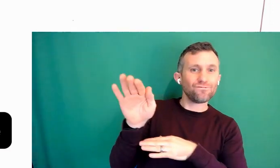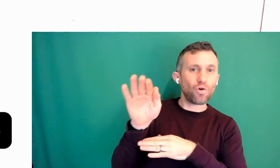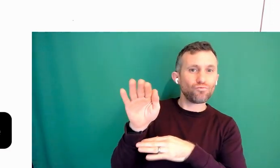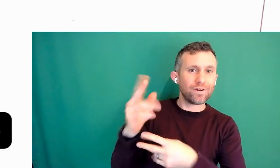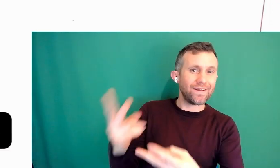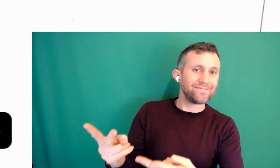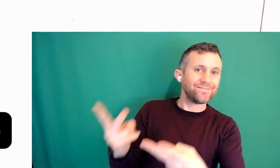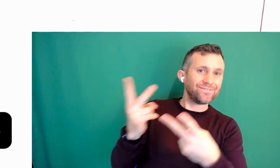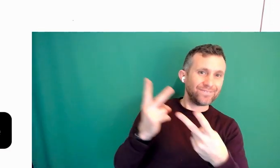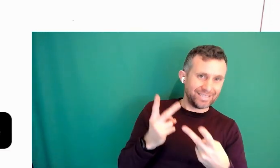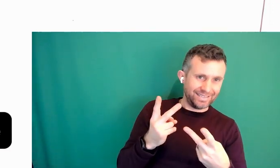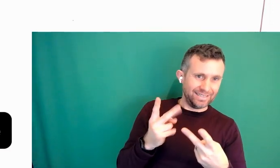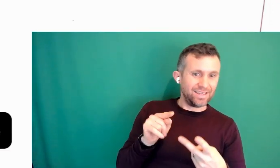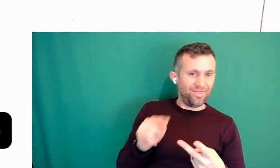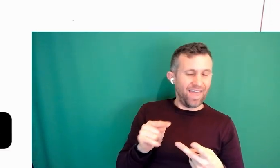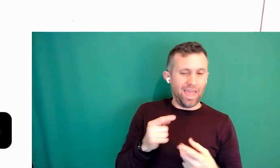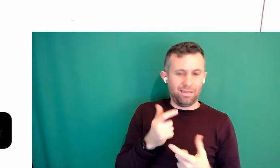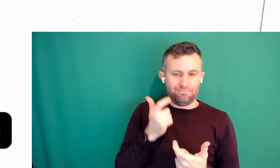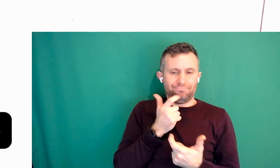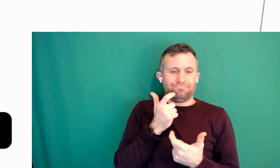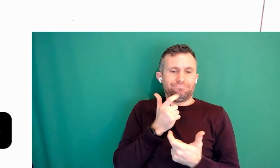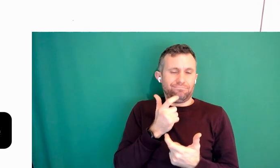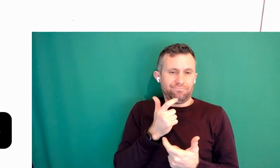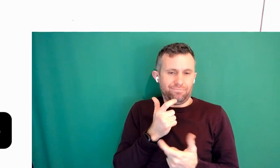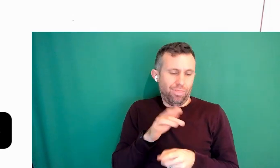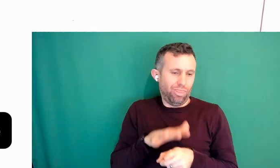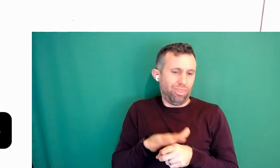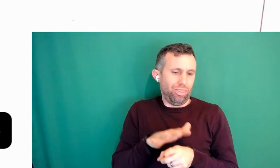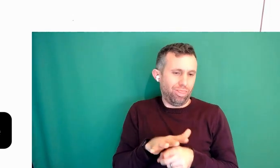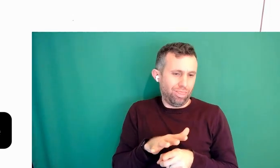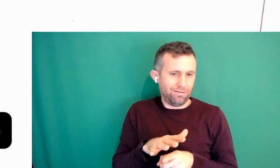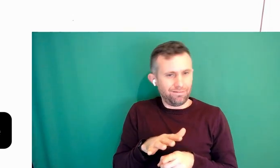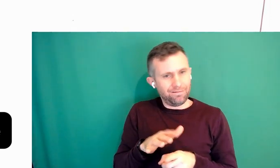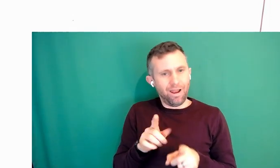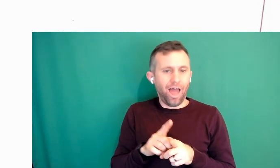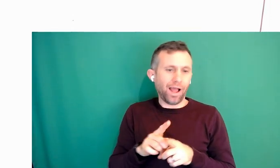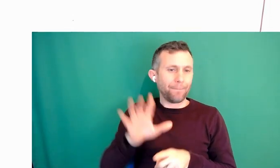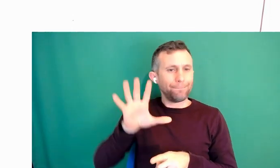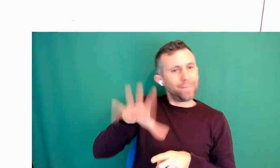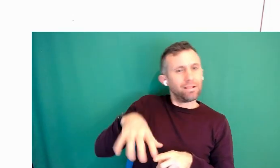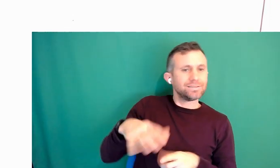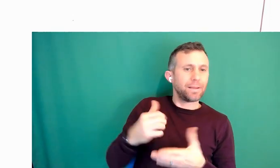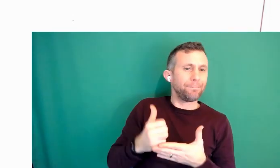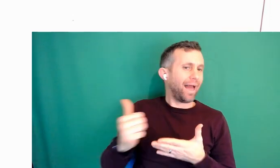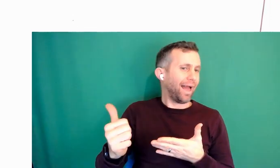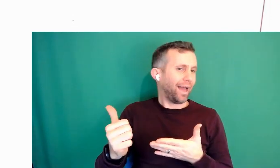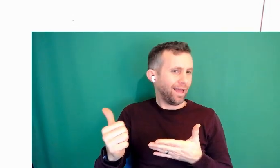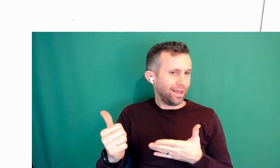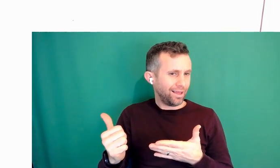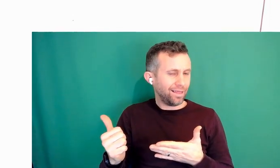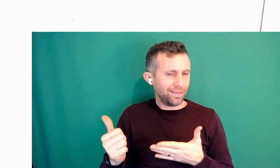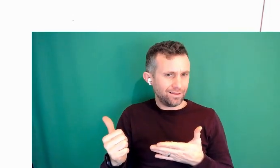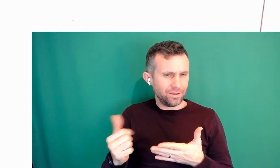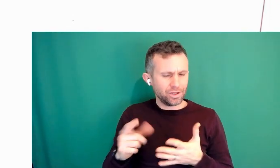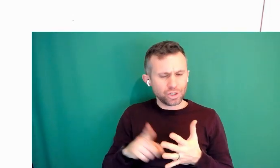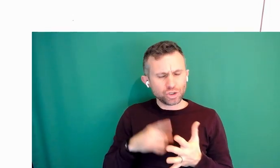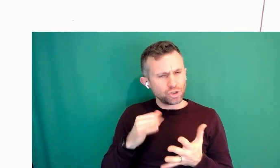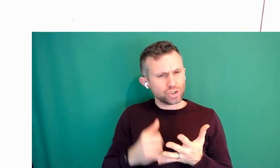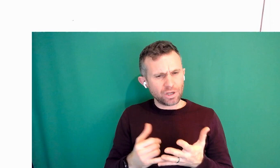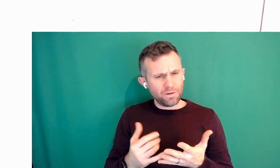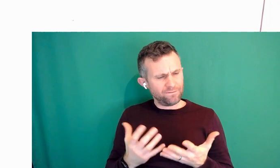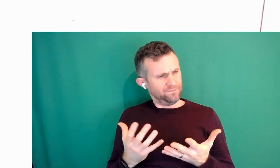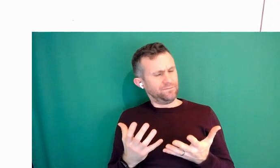Not only did this article criticise his architecture, but also his home and